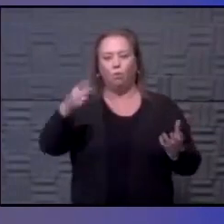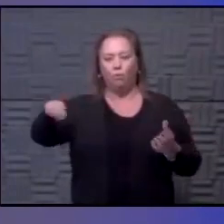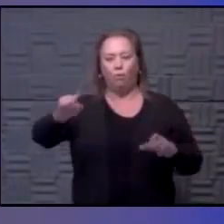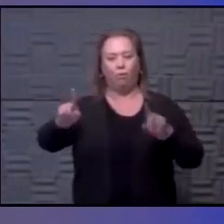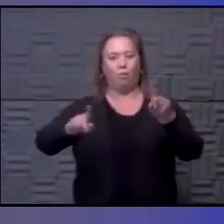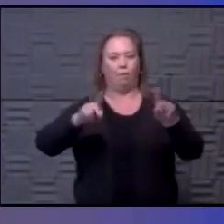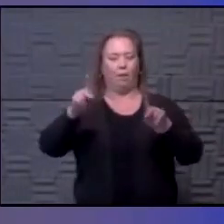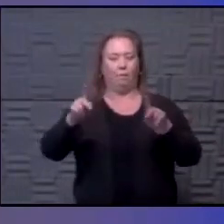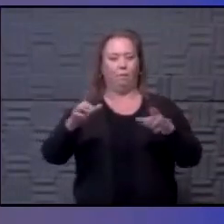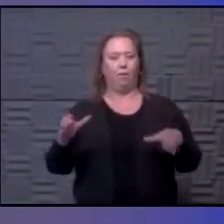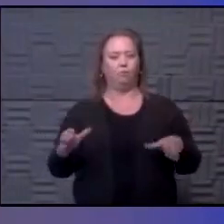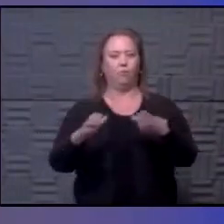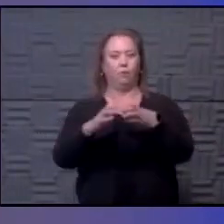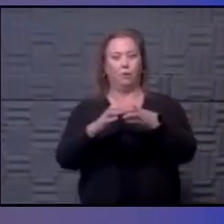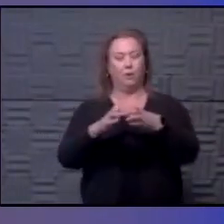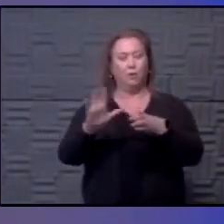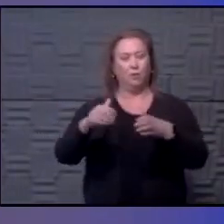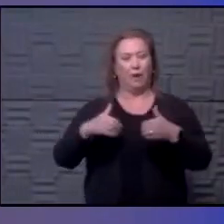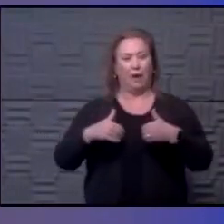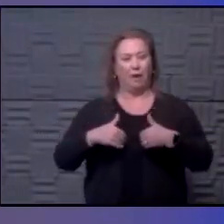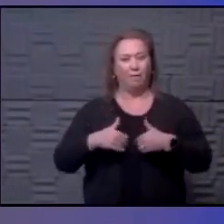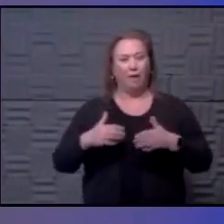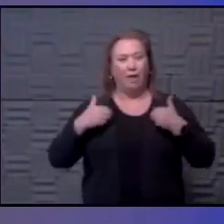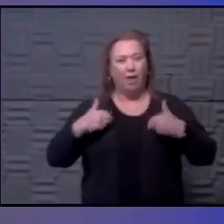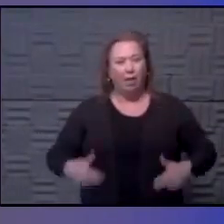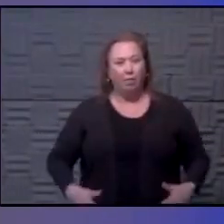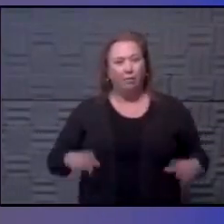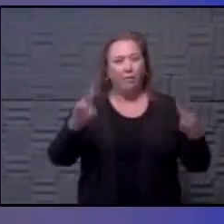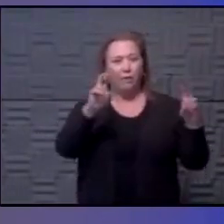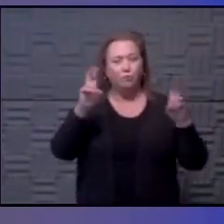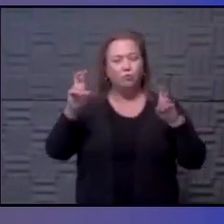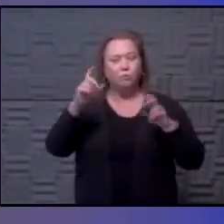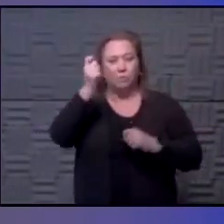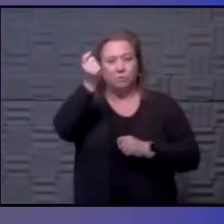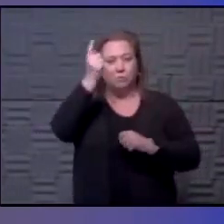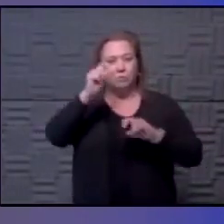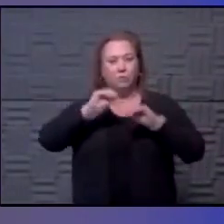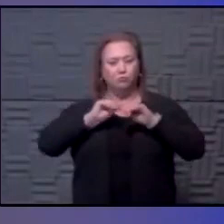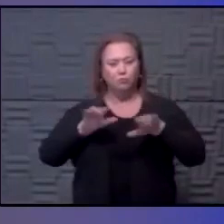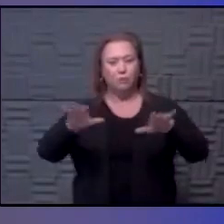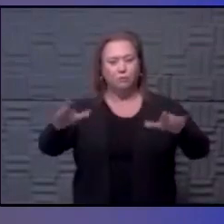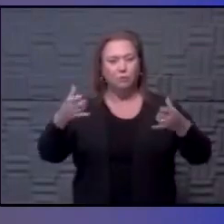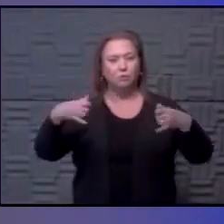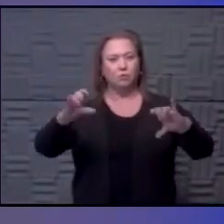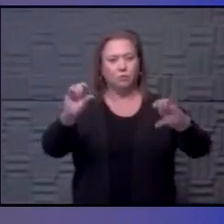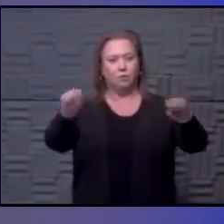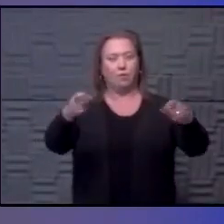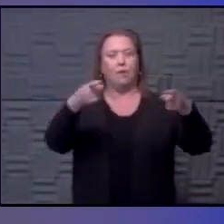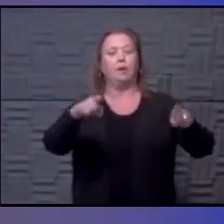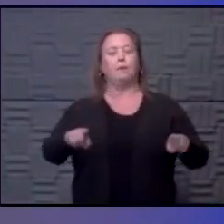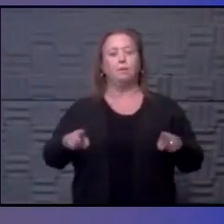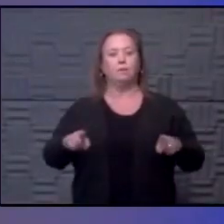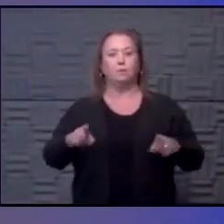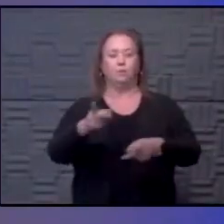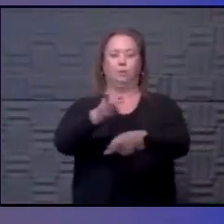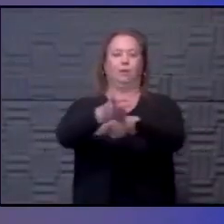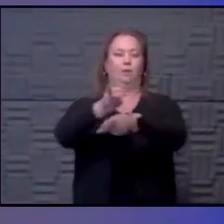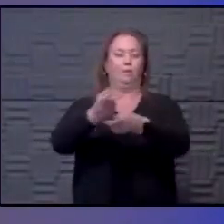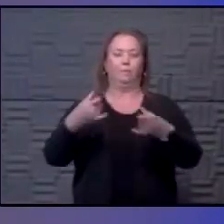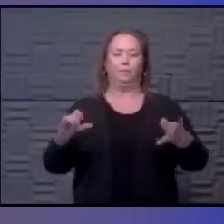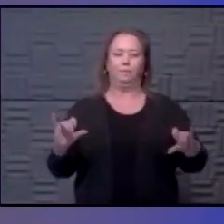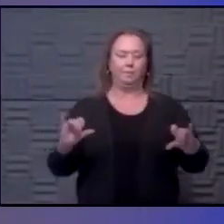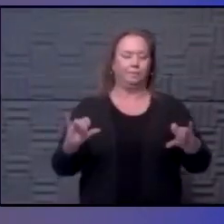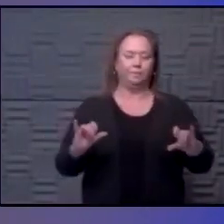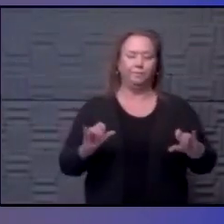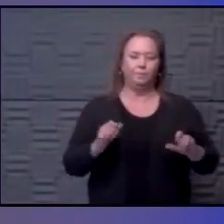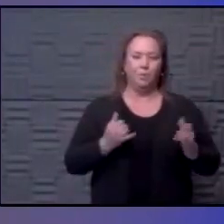they, do they have vulnerable medical conditions? The transmission can still happen, so I think we just have to be extremely cautious. So I think we need